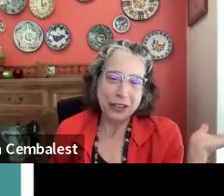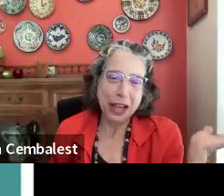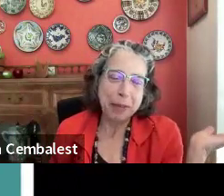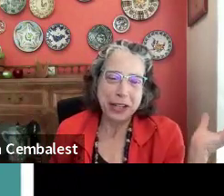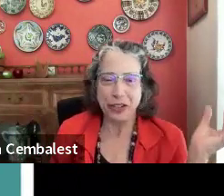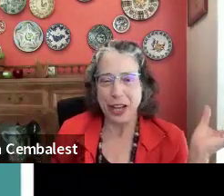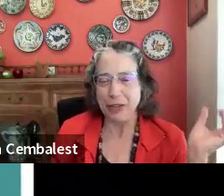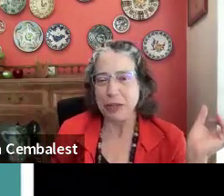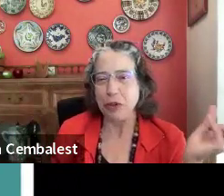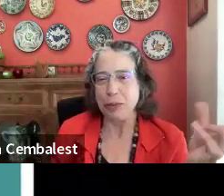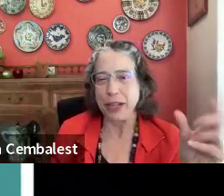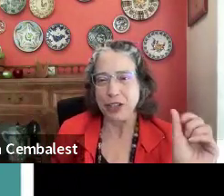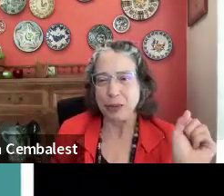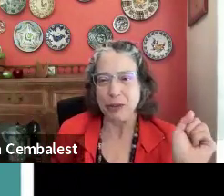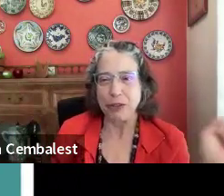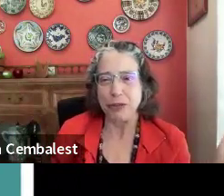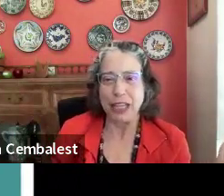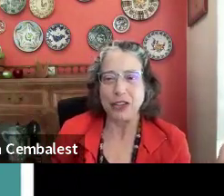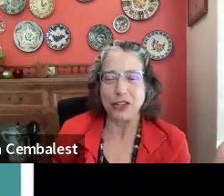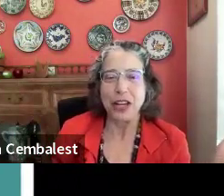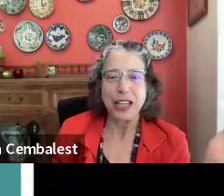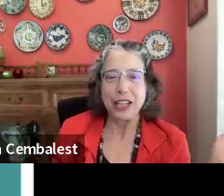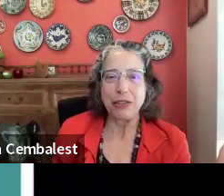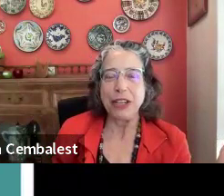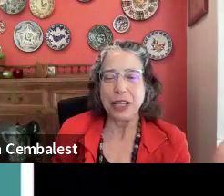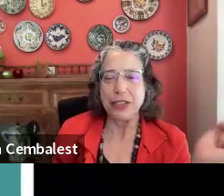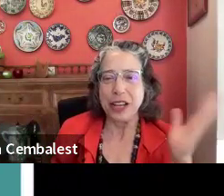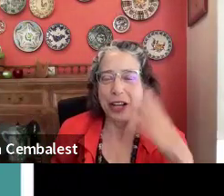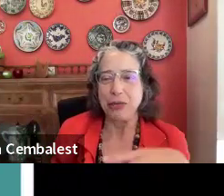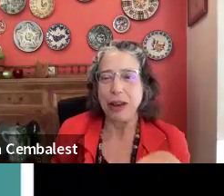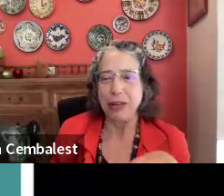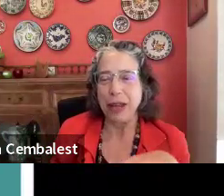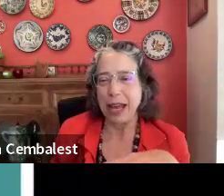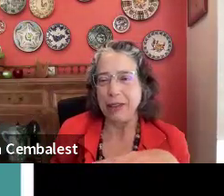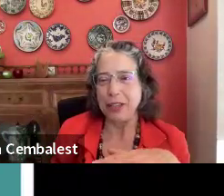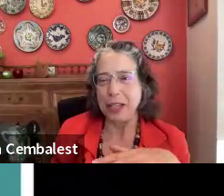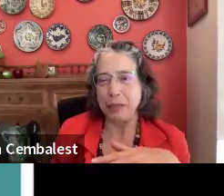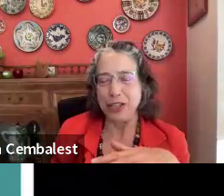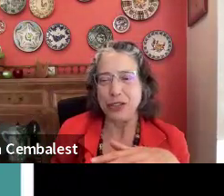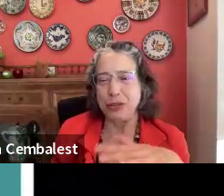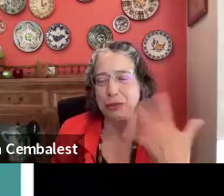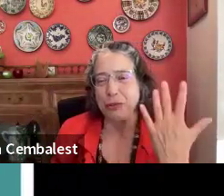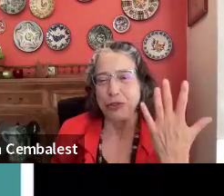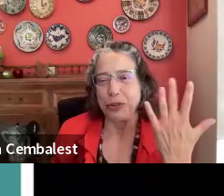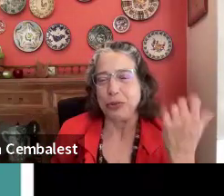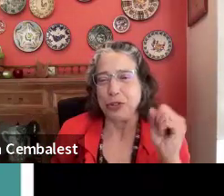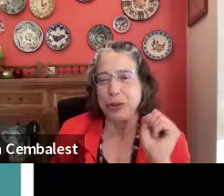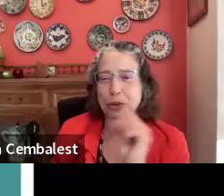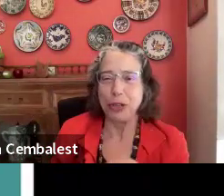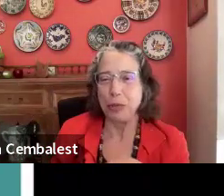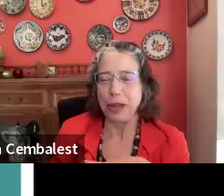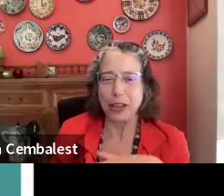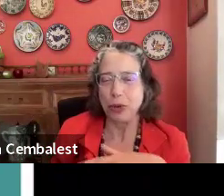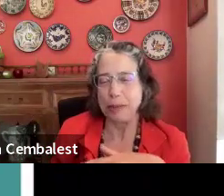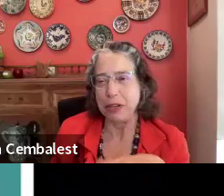Spanish style tapas, kind of small plates with a few delicious ingredients. And on the right, we have the deep dish stew, which